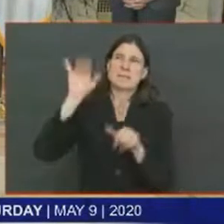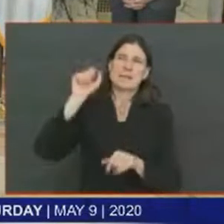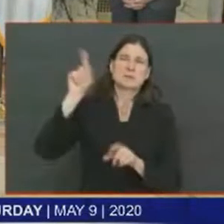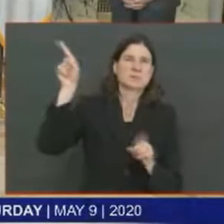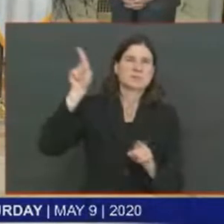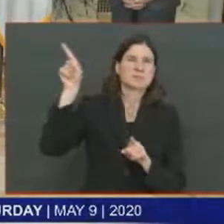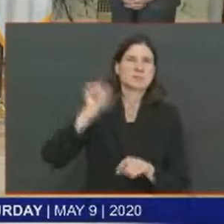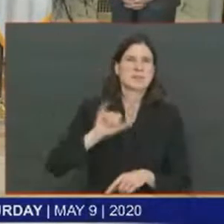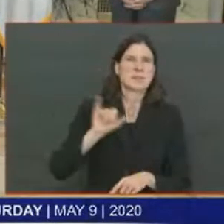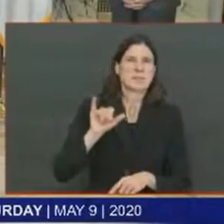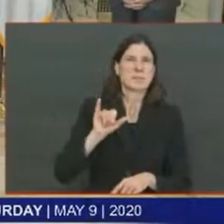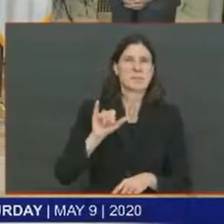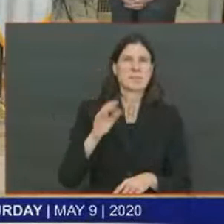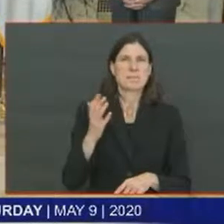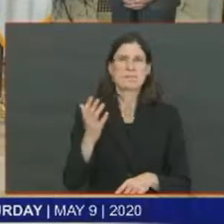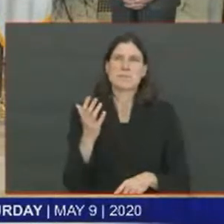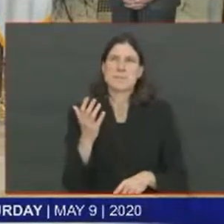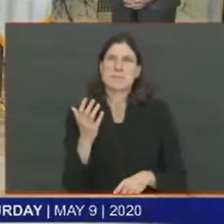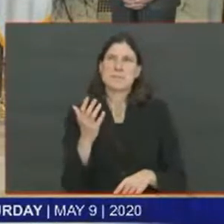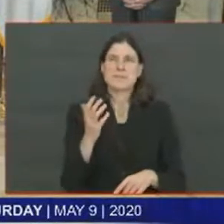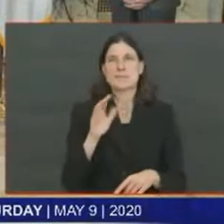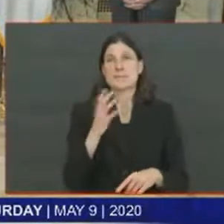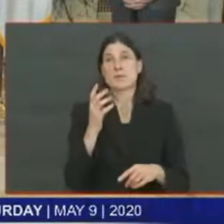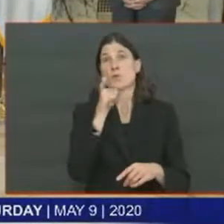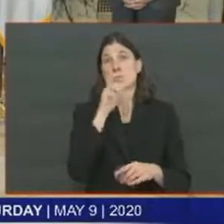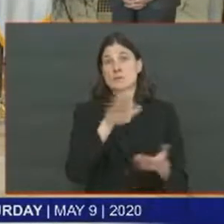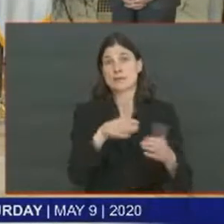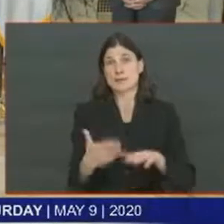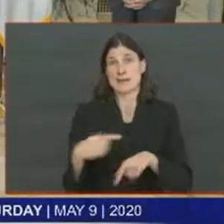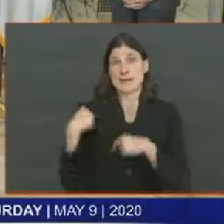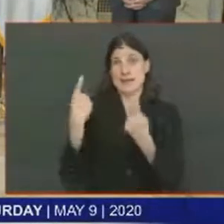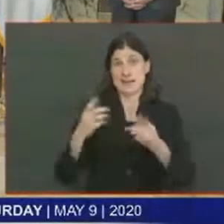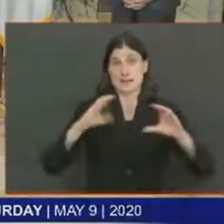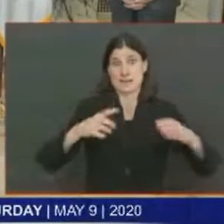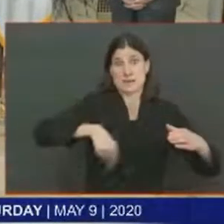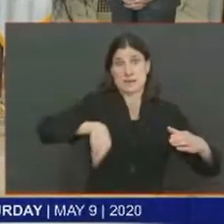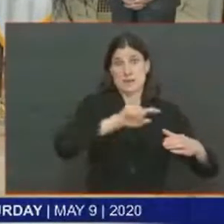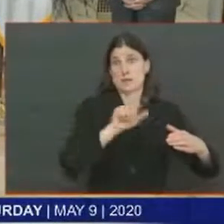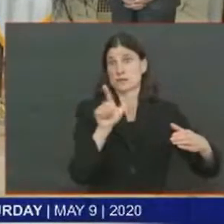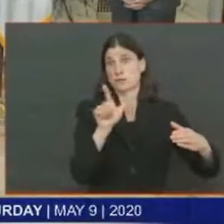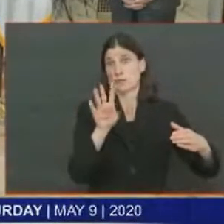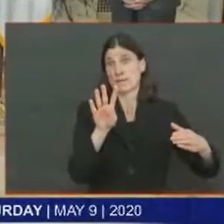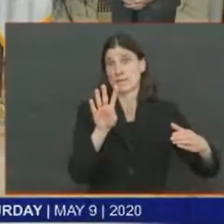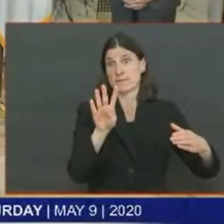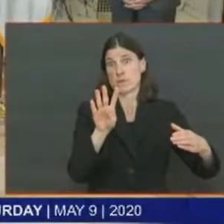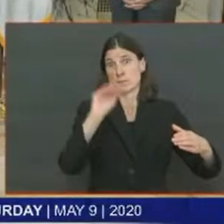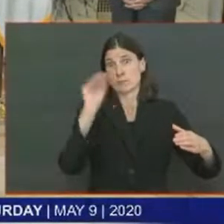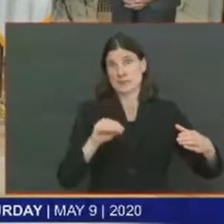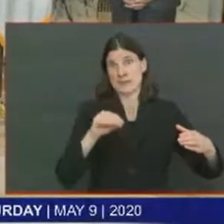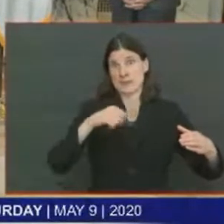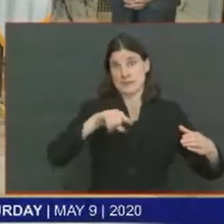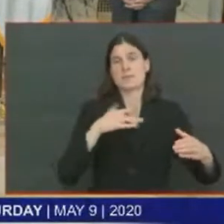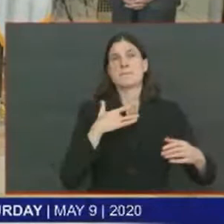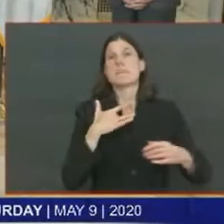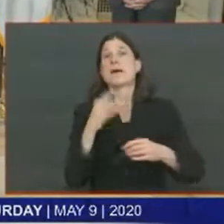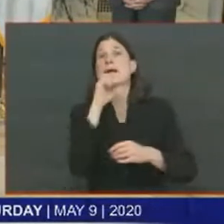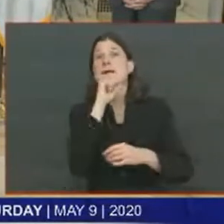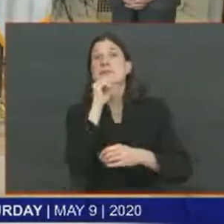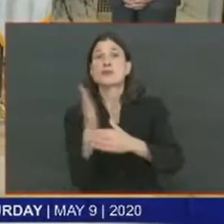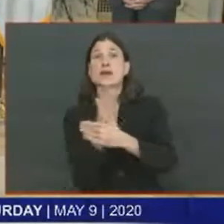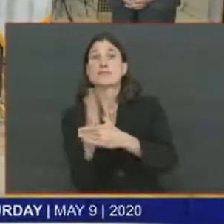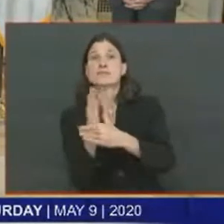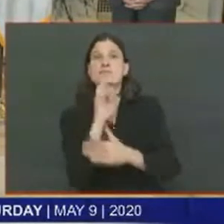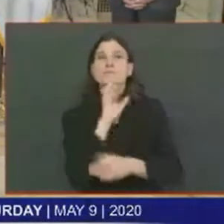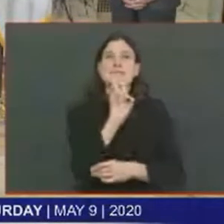24% of the people who unfortunately passed away were between 70 and 79. 32%